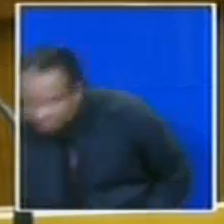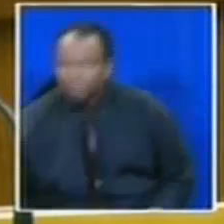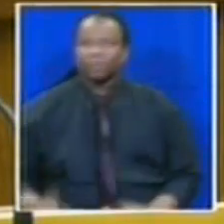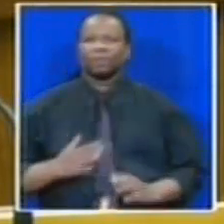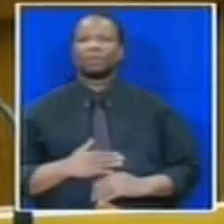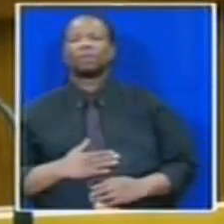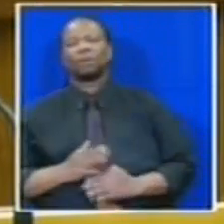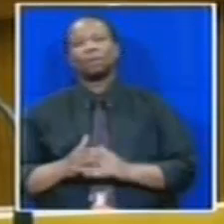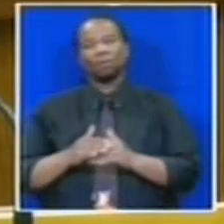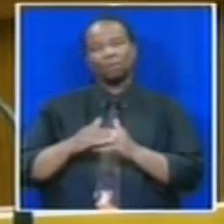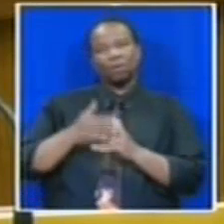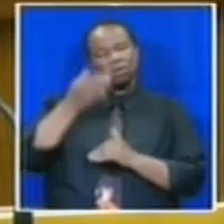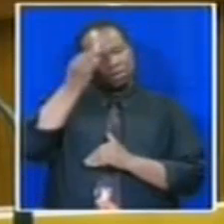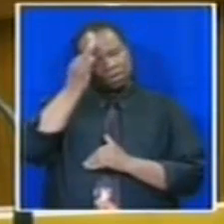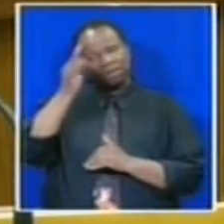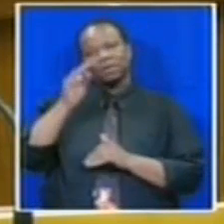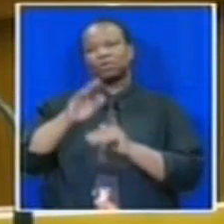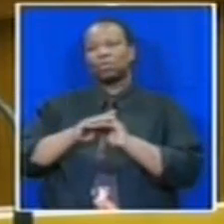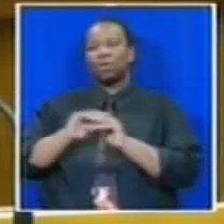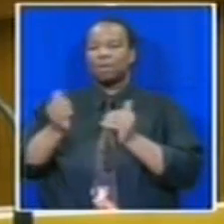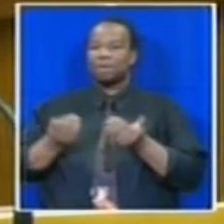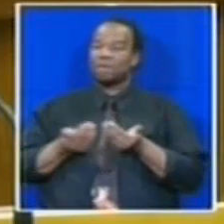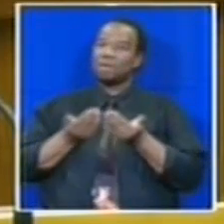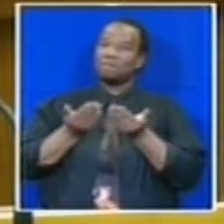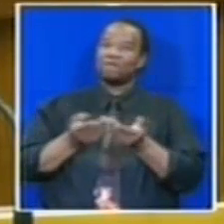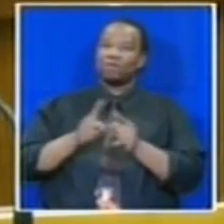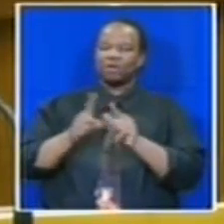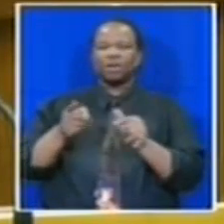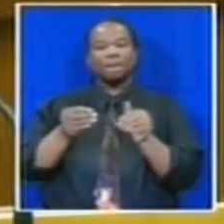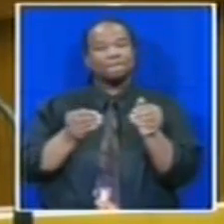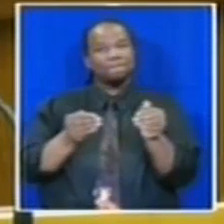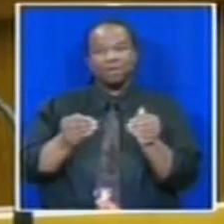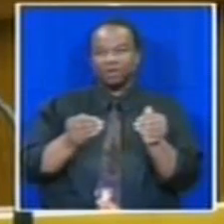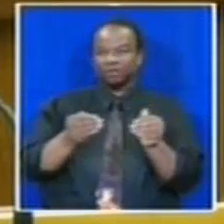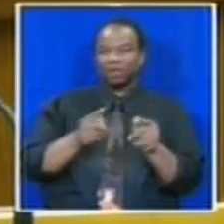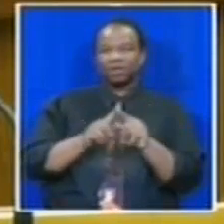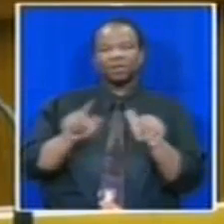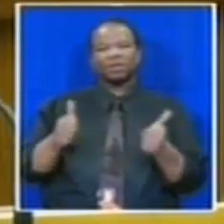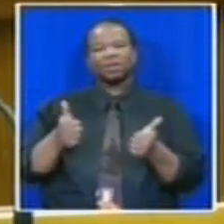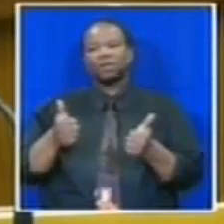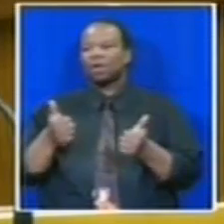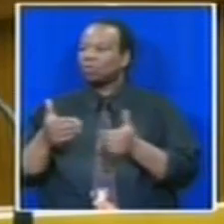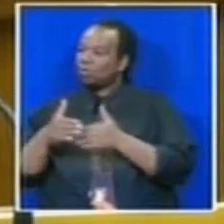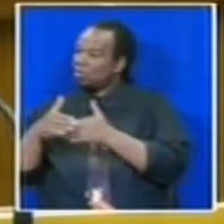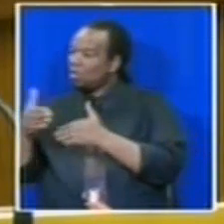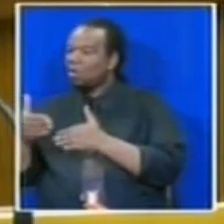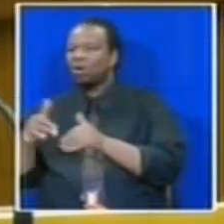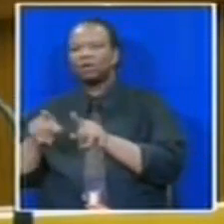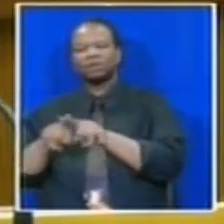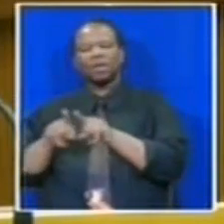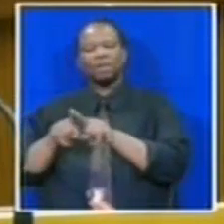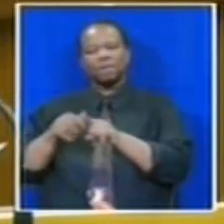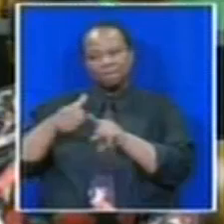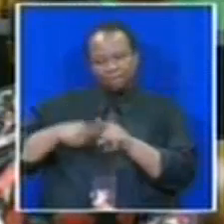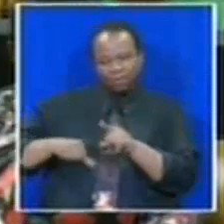management, and delivery of basic services. Additional cost-saving measures for municipalities was issued by the Treasury in